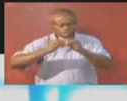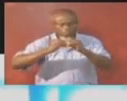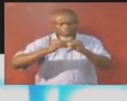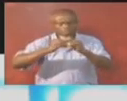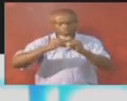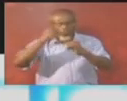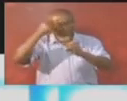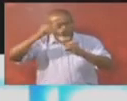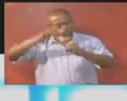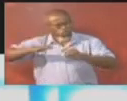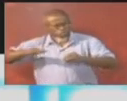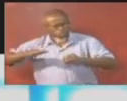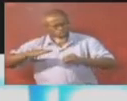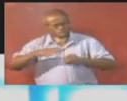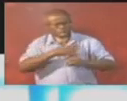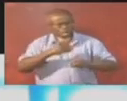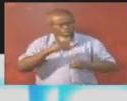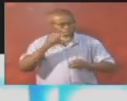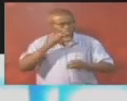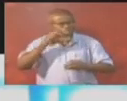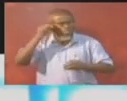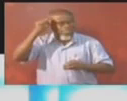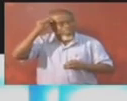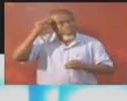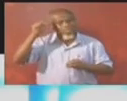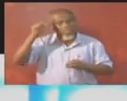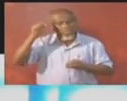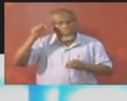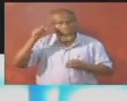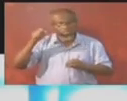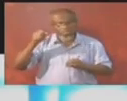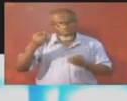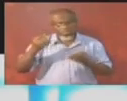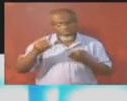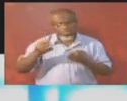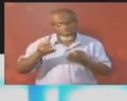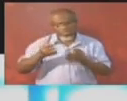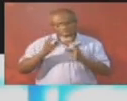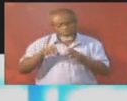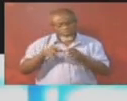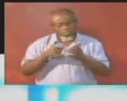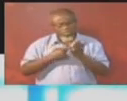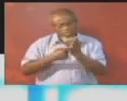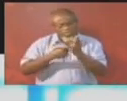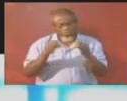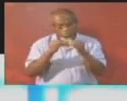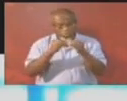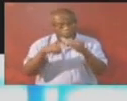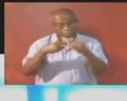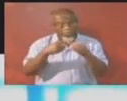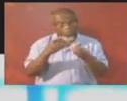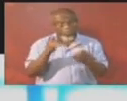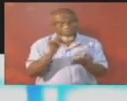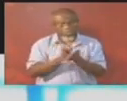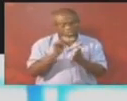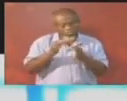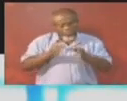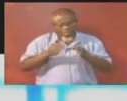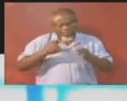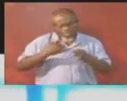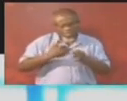and teenagers, if you can just talk a little bit more about that. Are there any warning signs